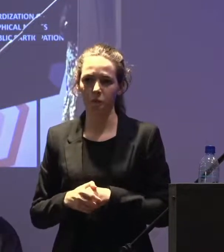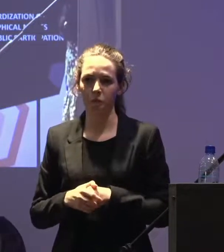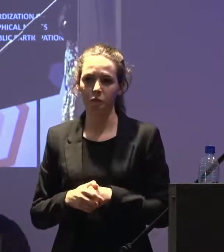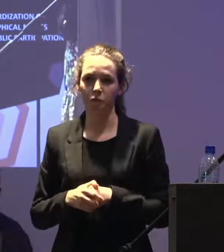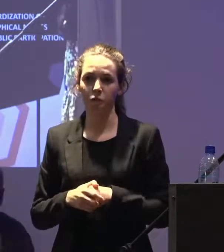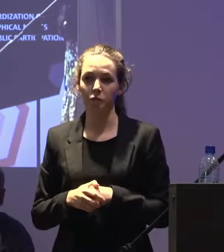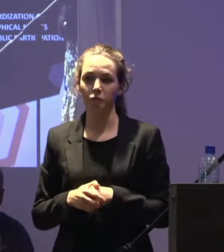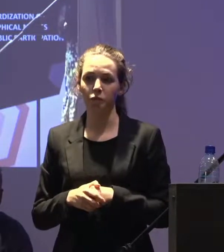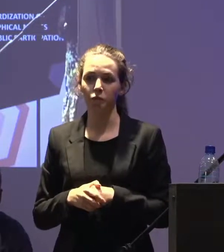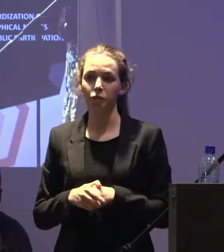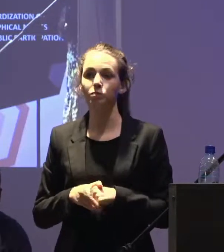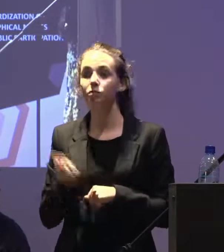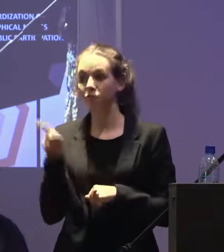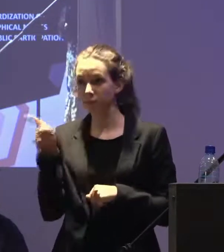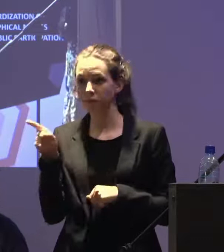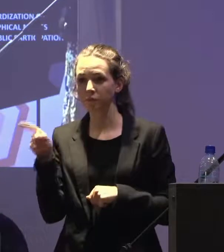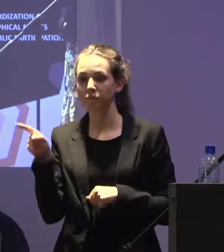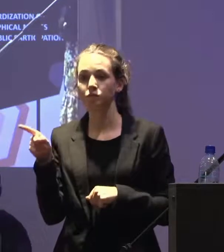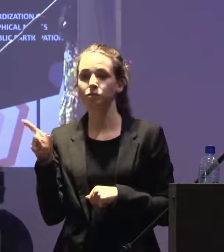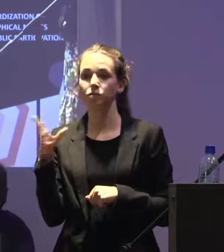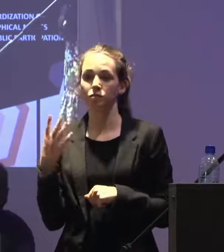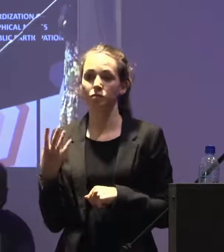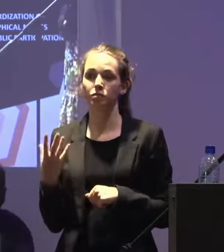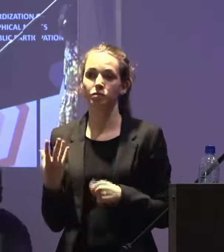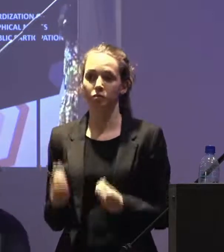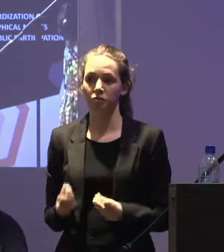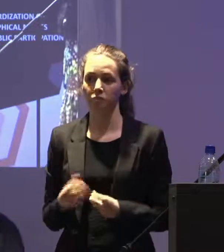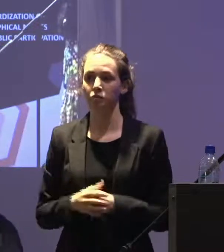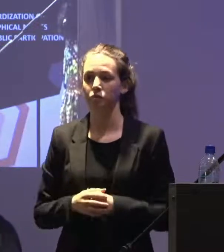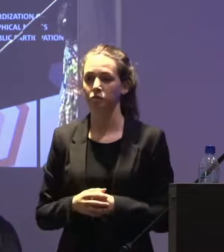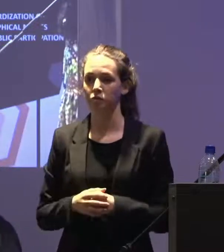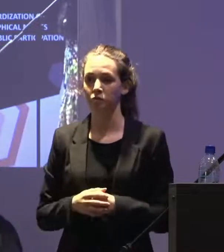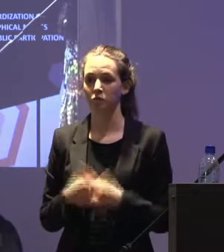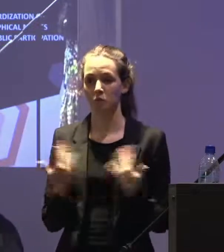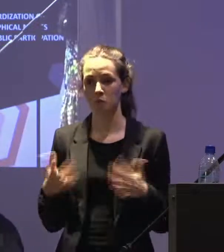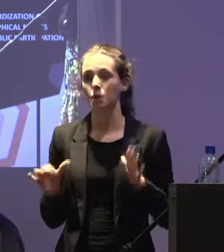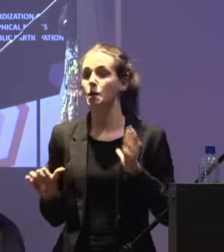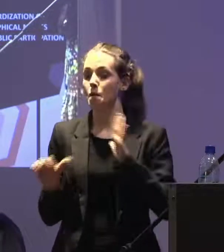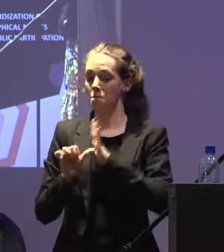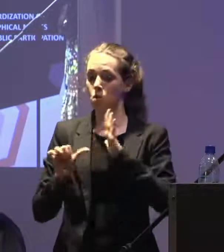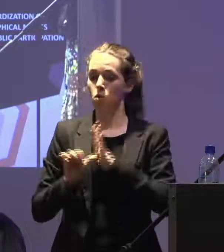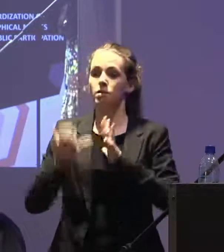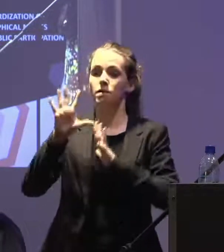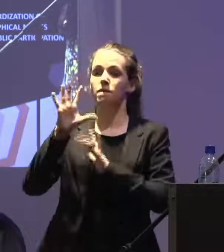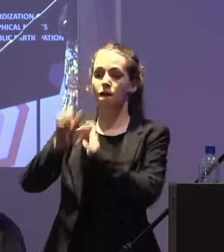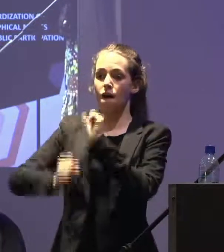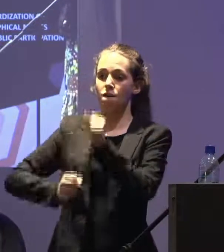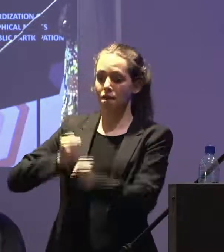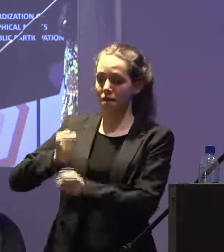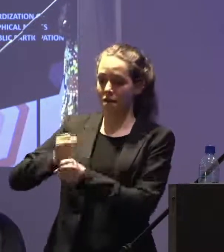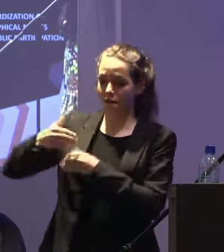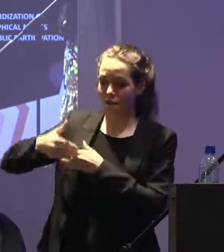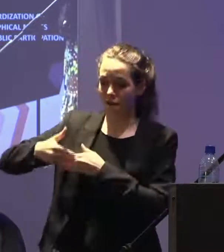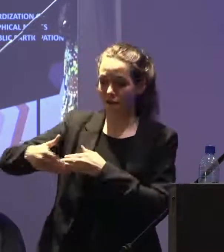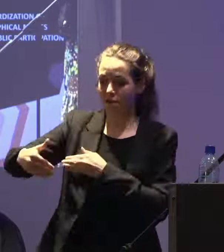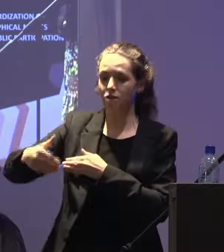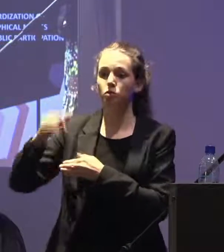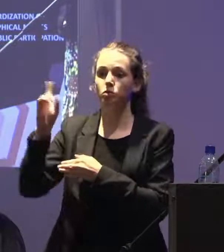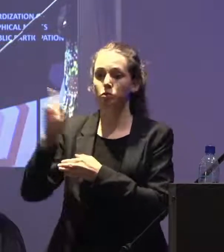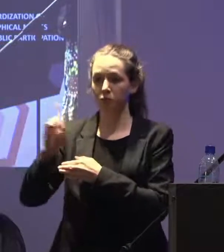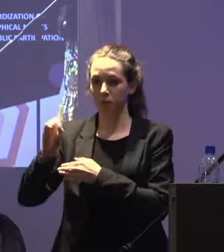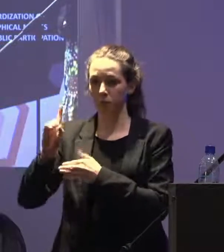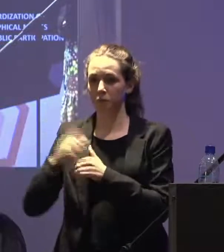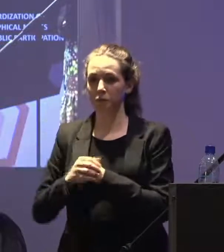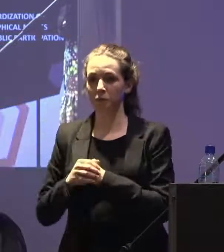is one significant factor for the next 5 years. I believe he will